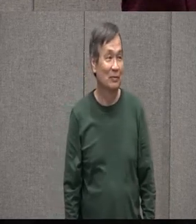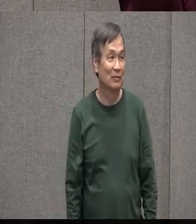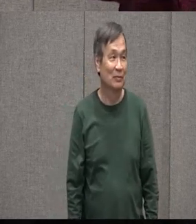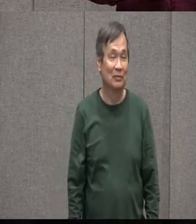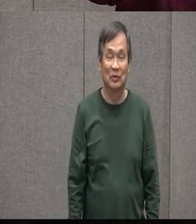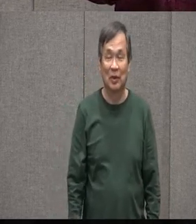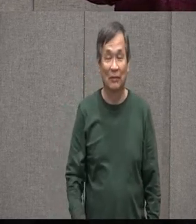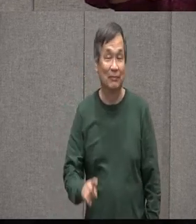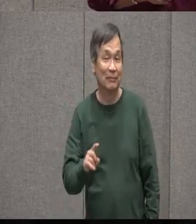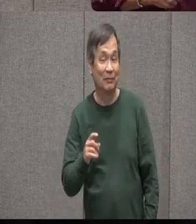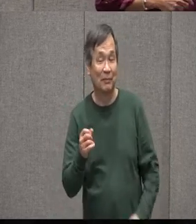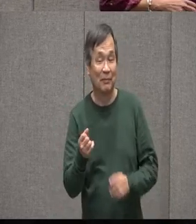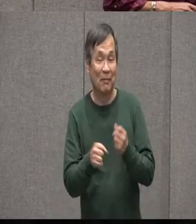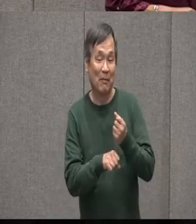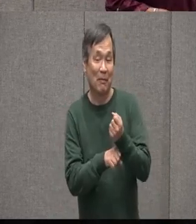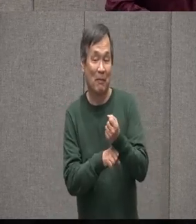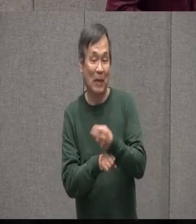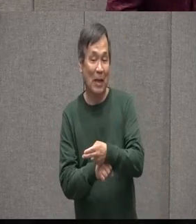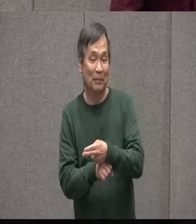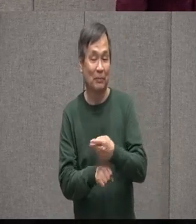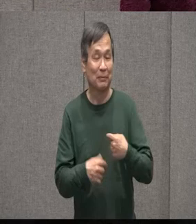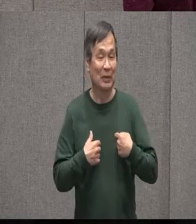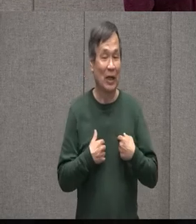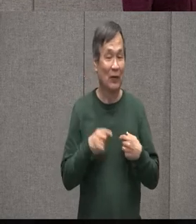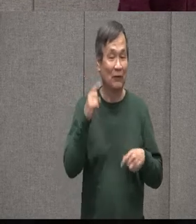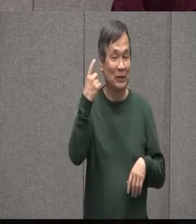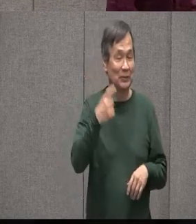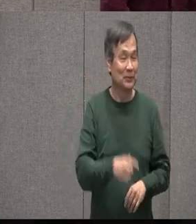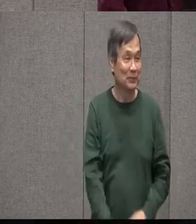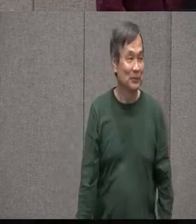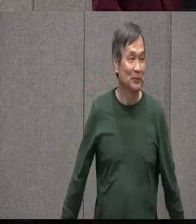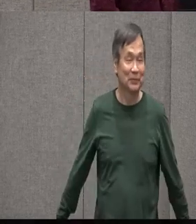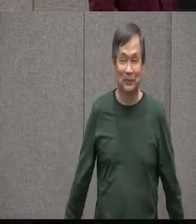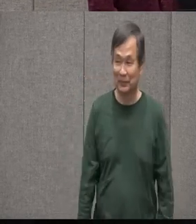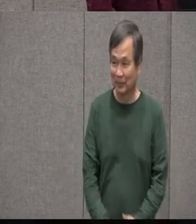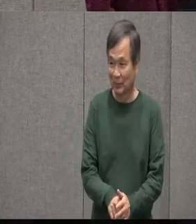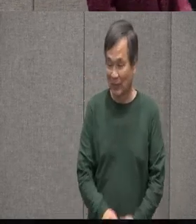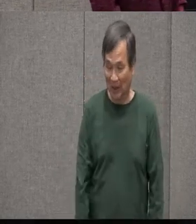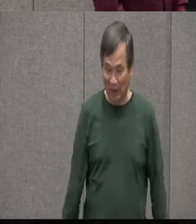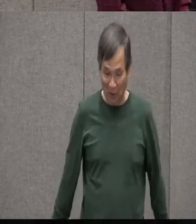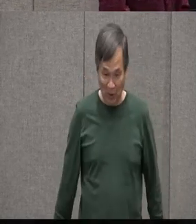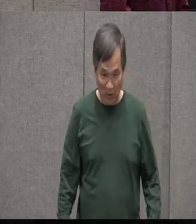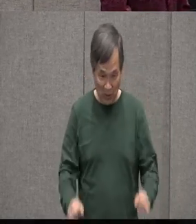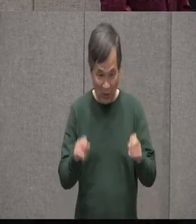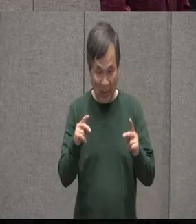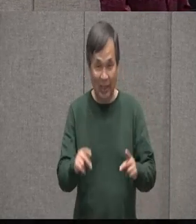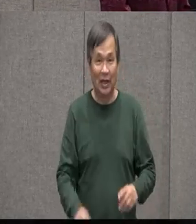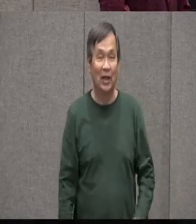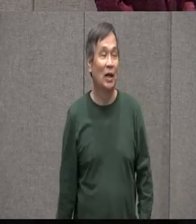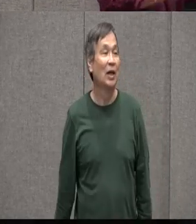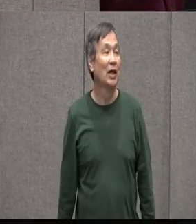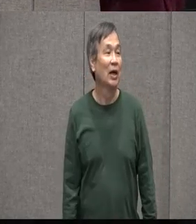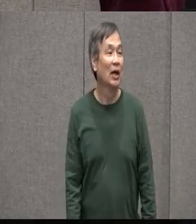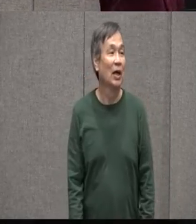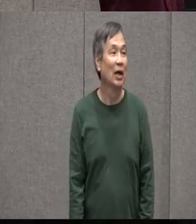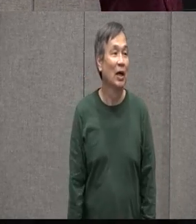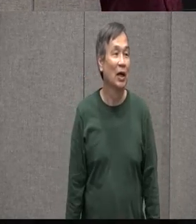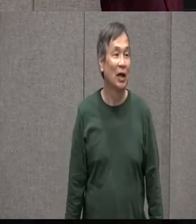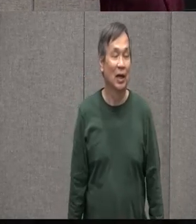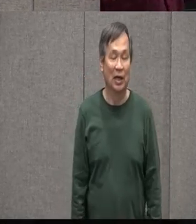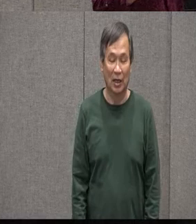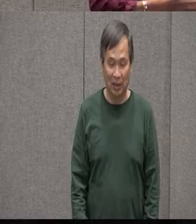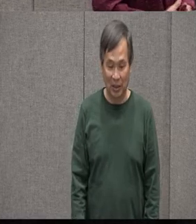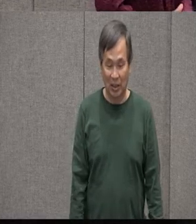All right, I'm so going first. Okay, so I got a one and then a three, a four,